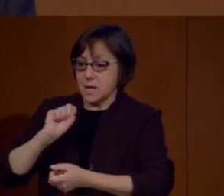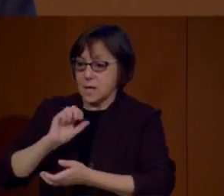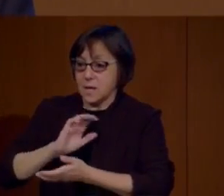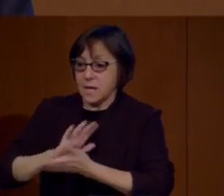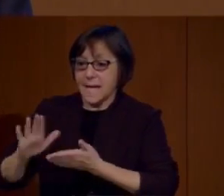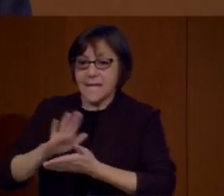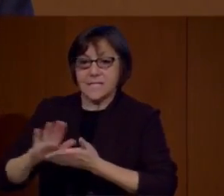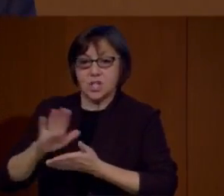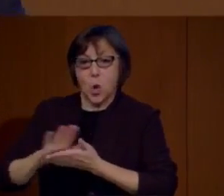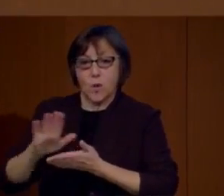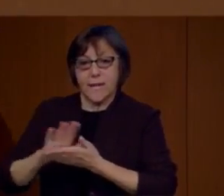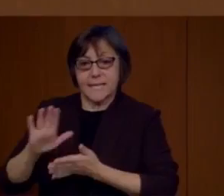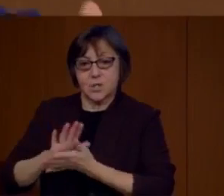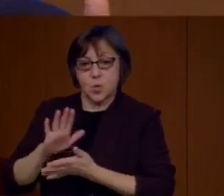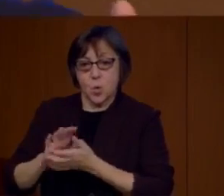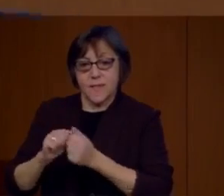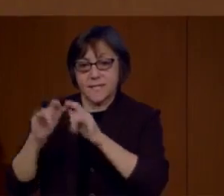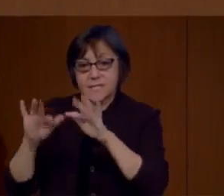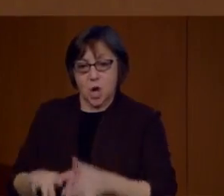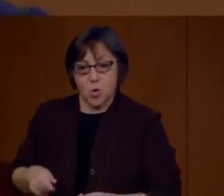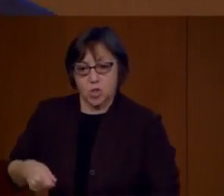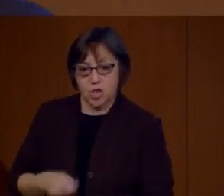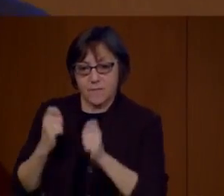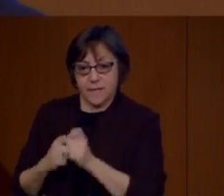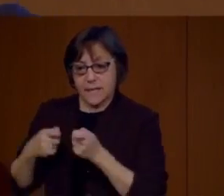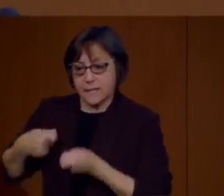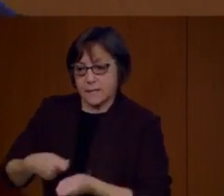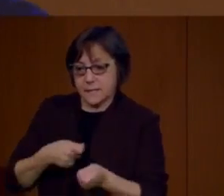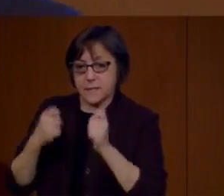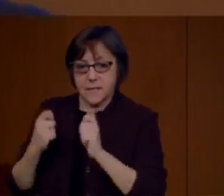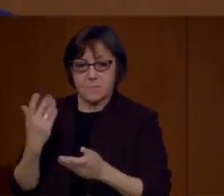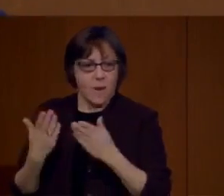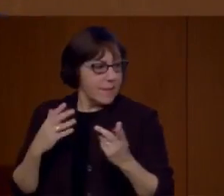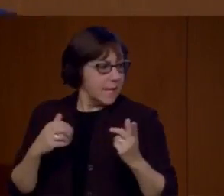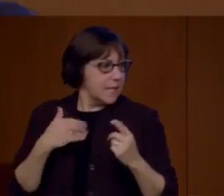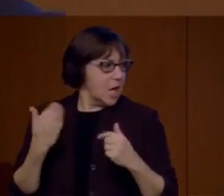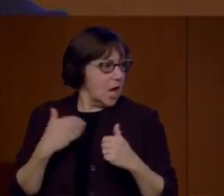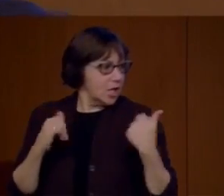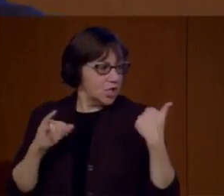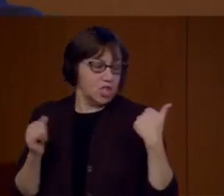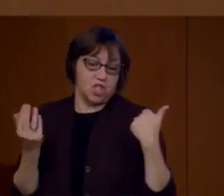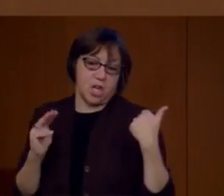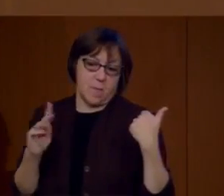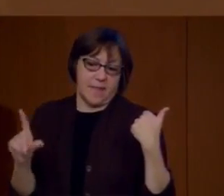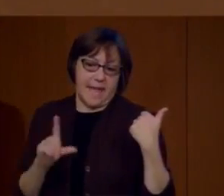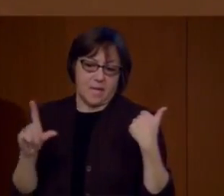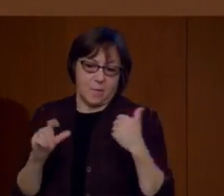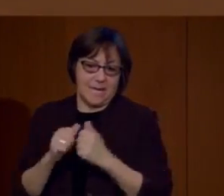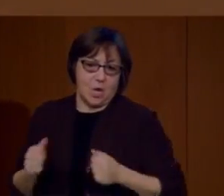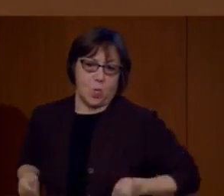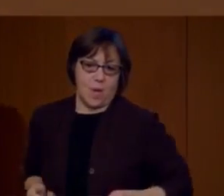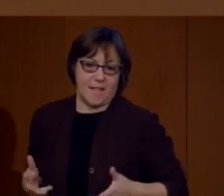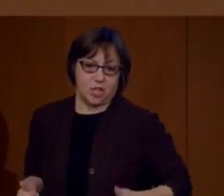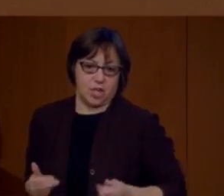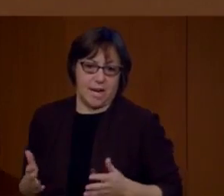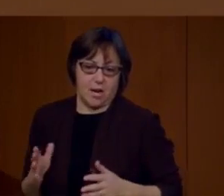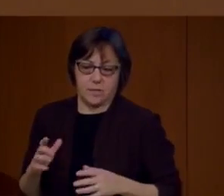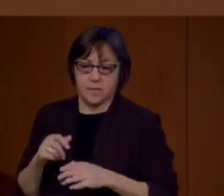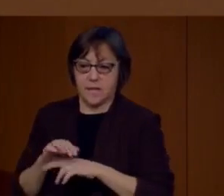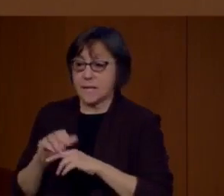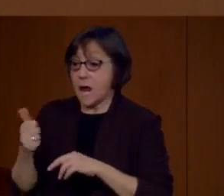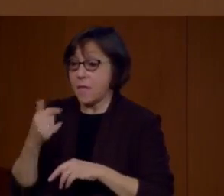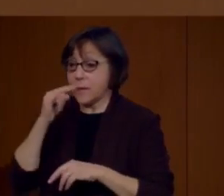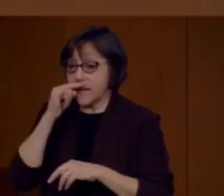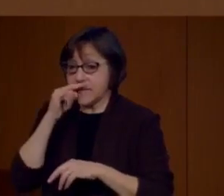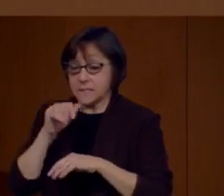shoveling snow. There's a kid sitting, probably a young Jim Langevin, sitting off to the side in a wheelchair, and there's these other kids standing